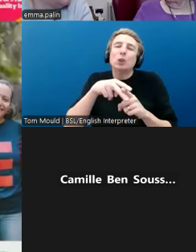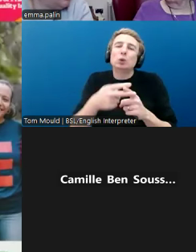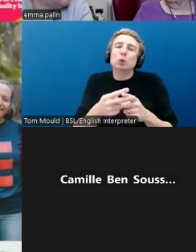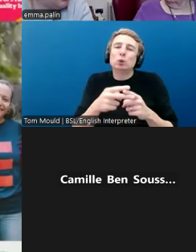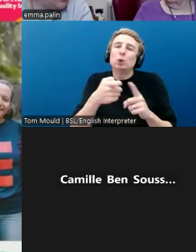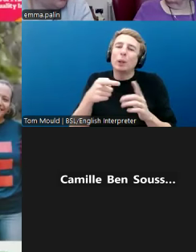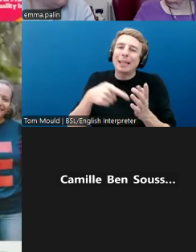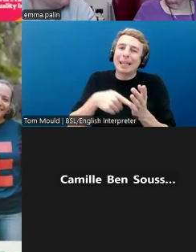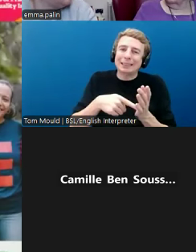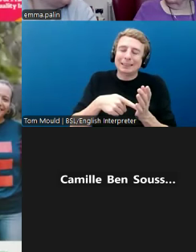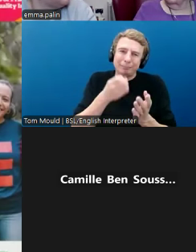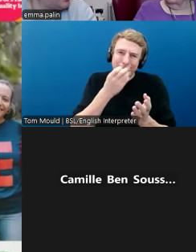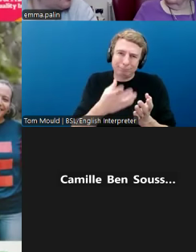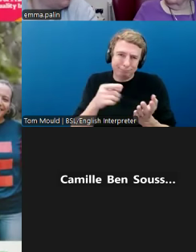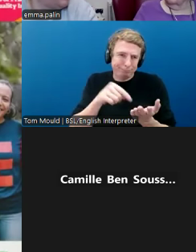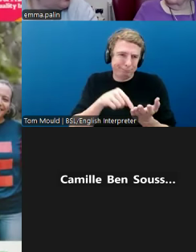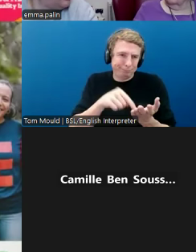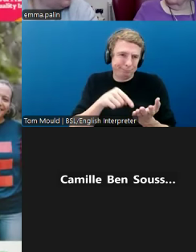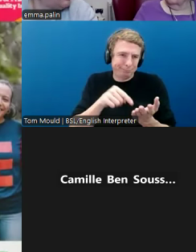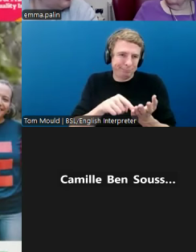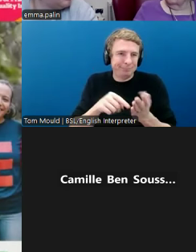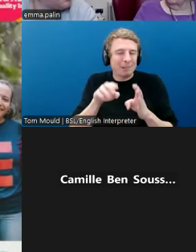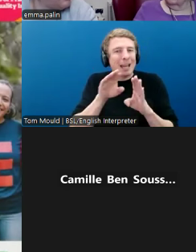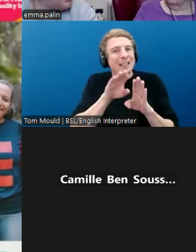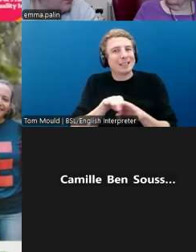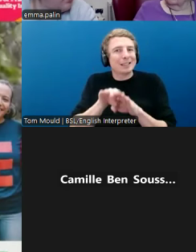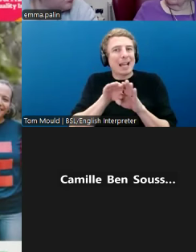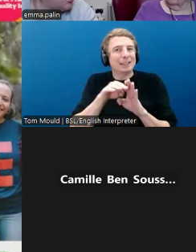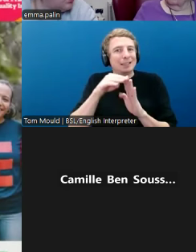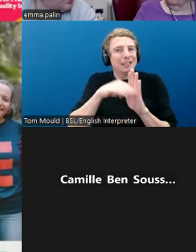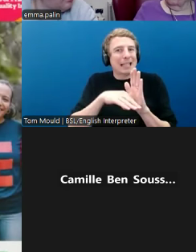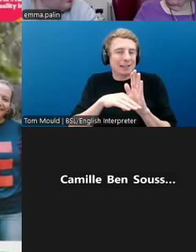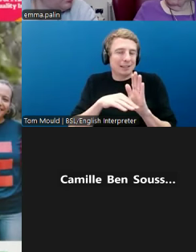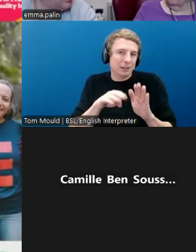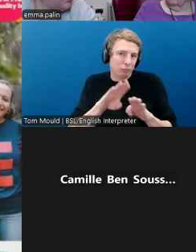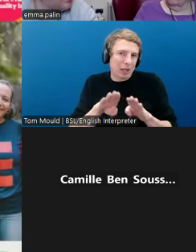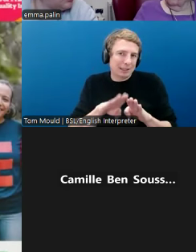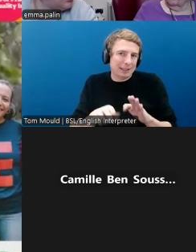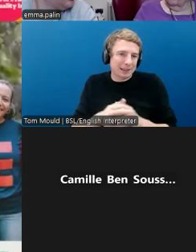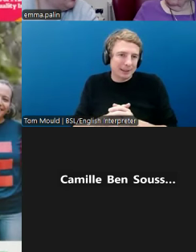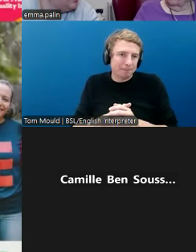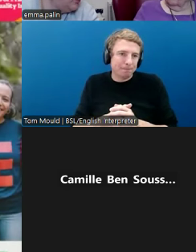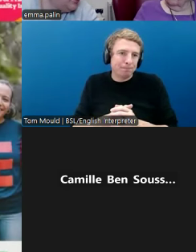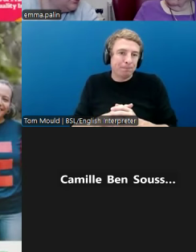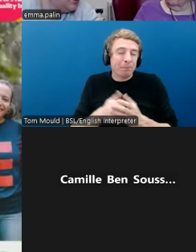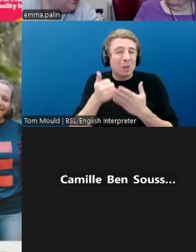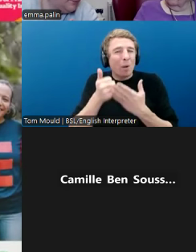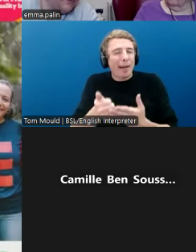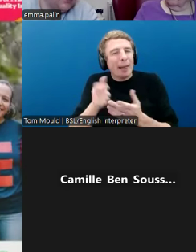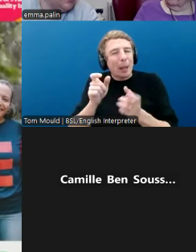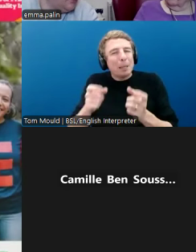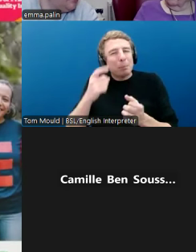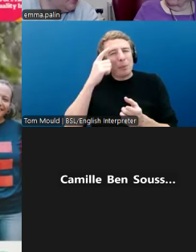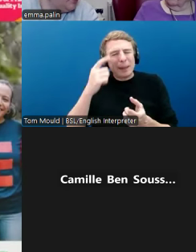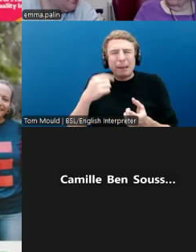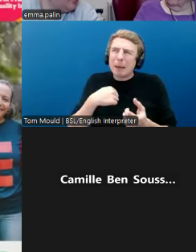we've identified to enable or reduce the amount of barriers that people are discovering around creative approaches